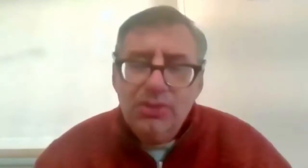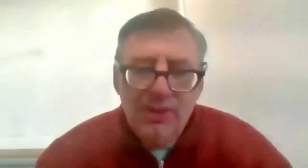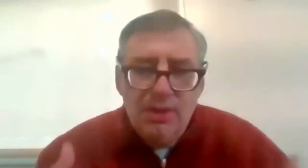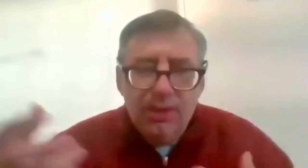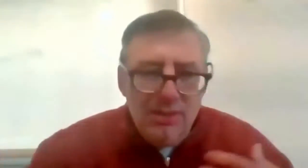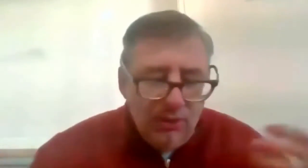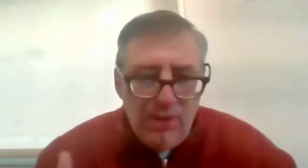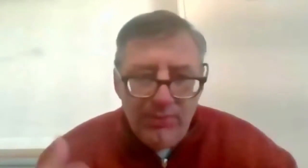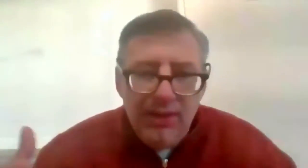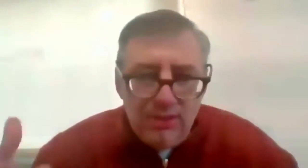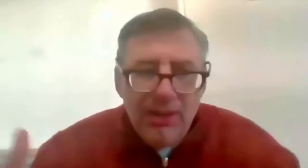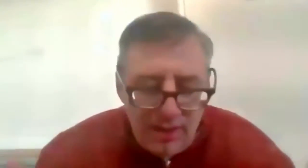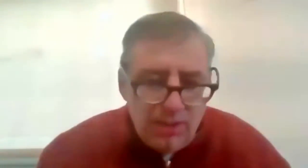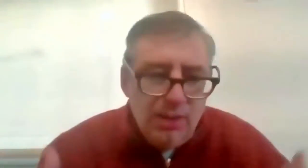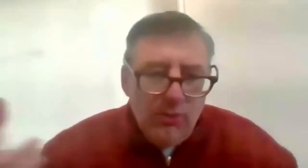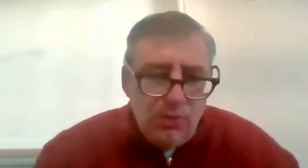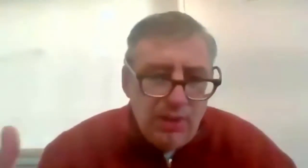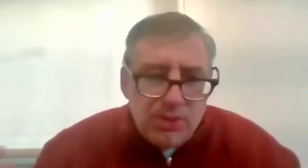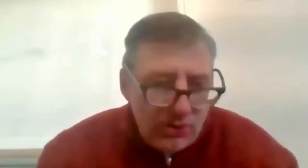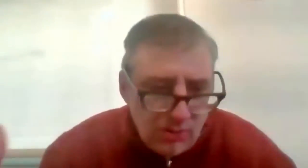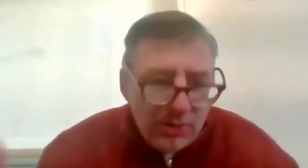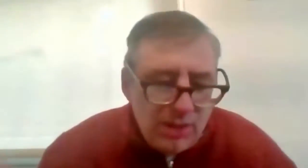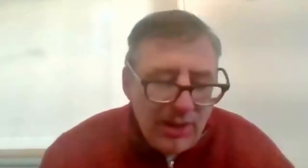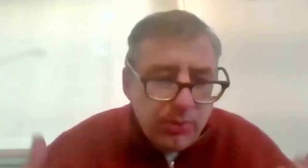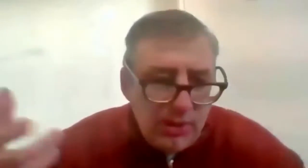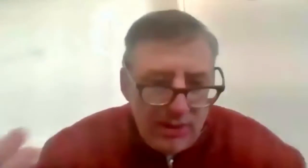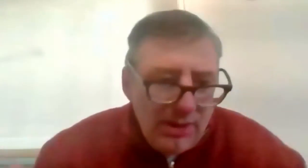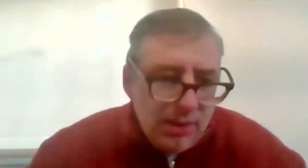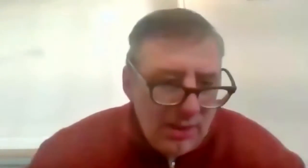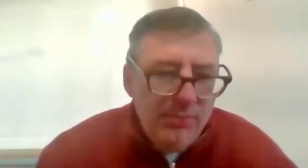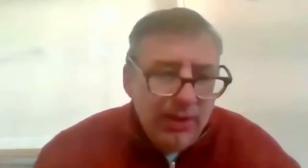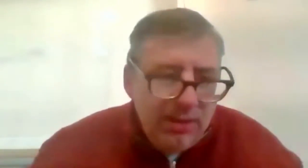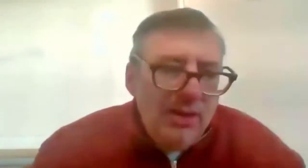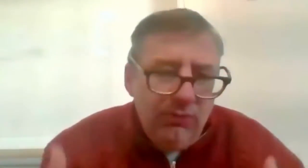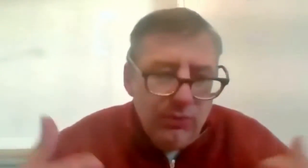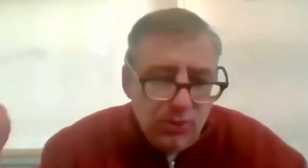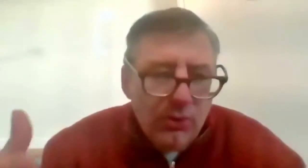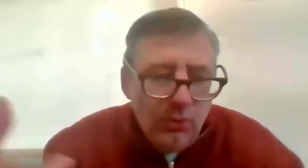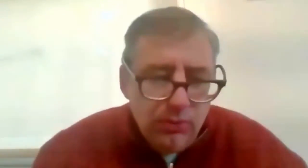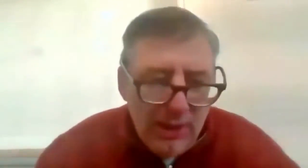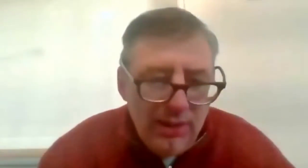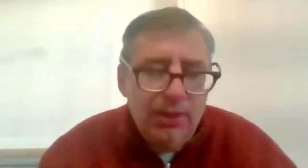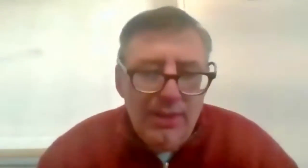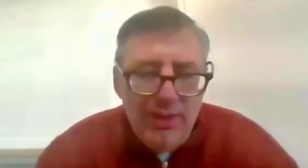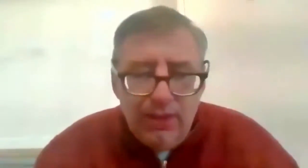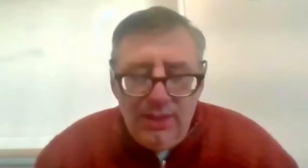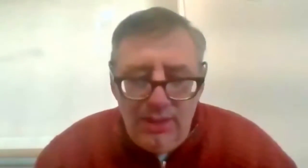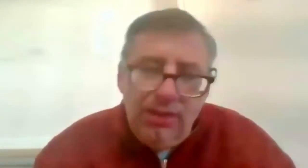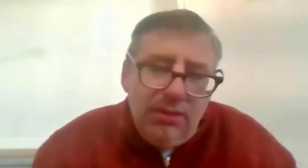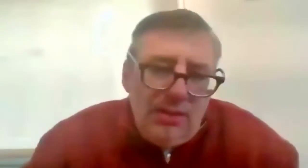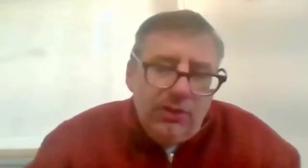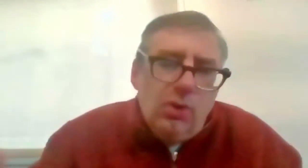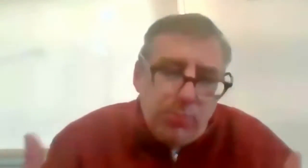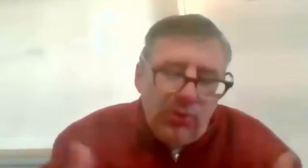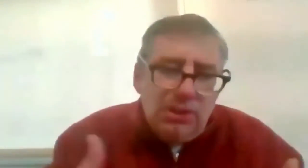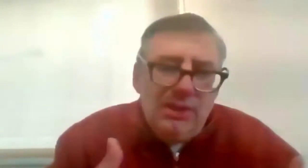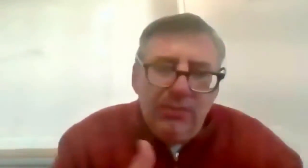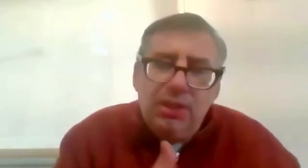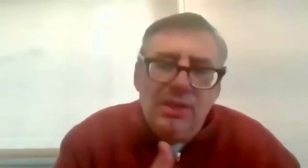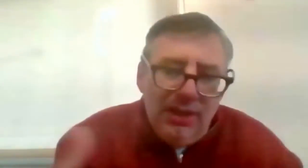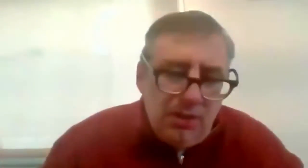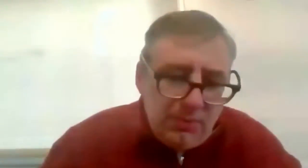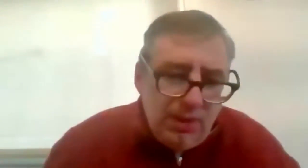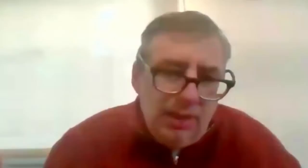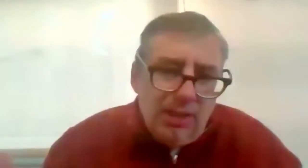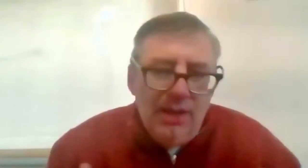light beacon in South America. So they had a political mission on top of a